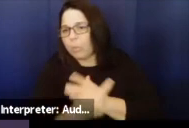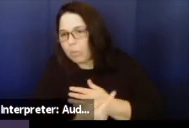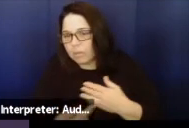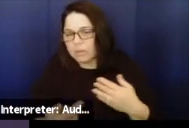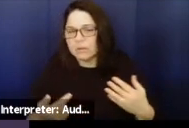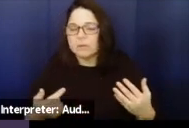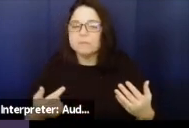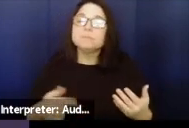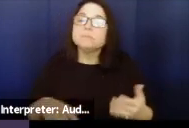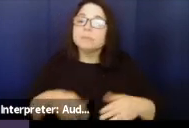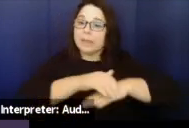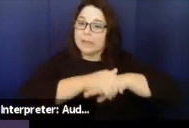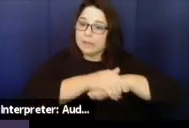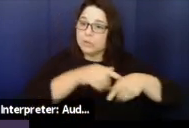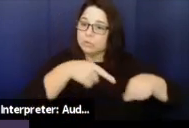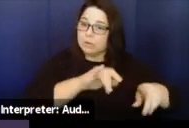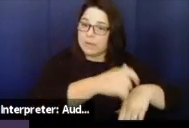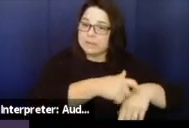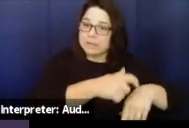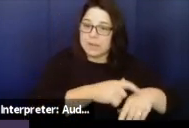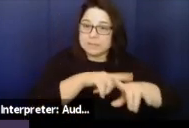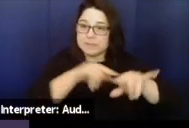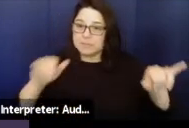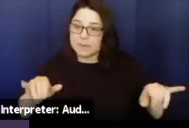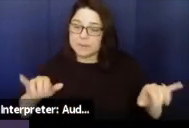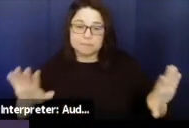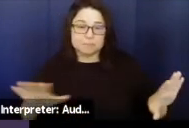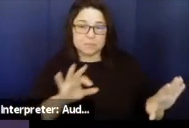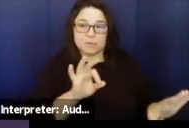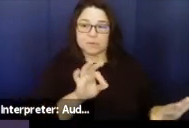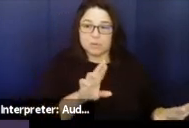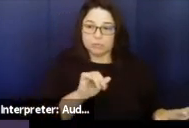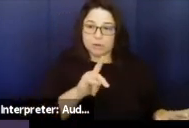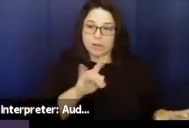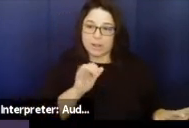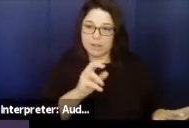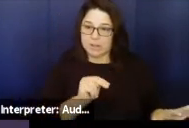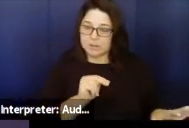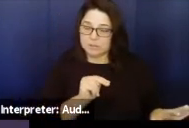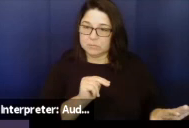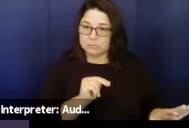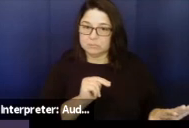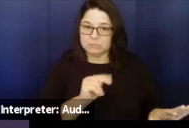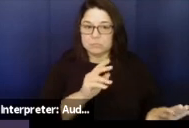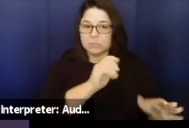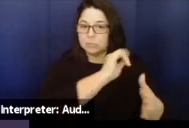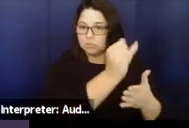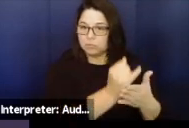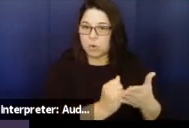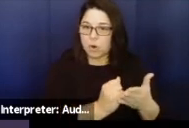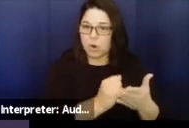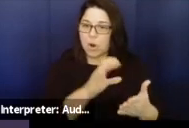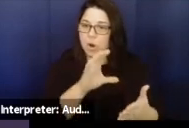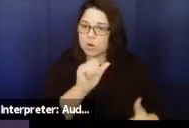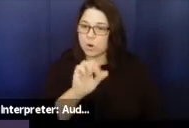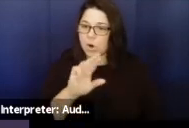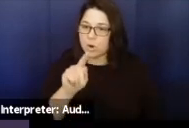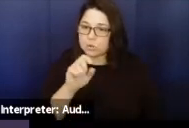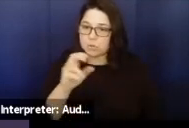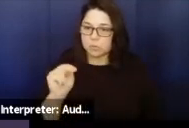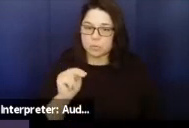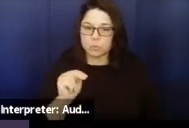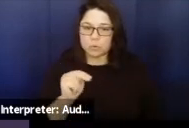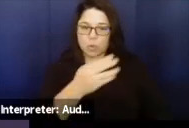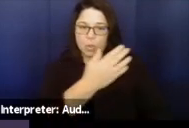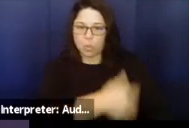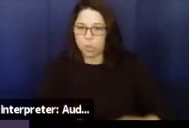In England during this period, Franklin, again, created this cartoon, another scene of dismemberment